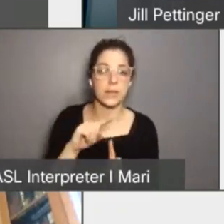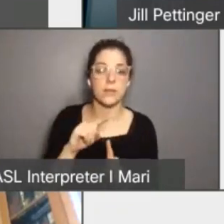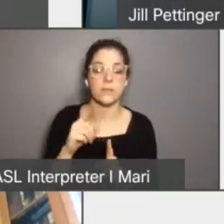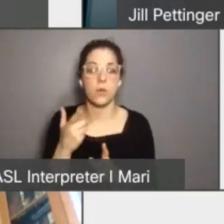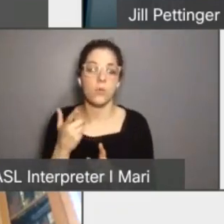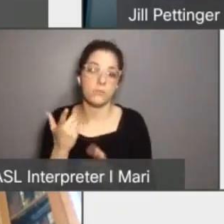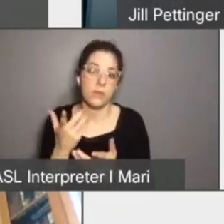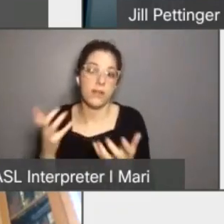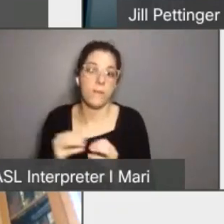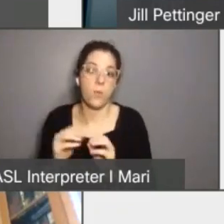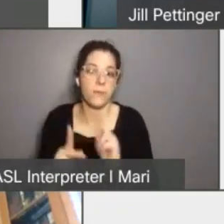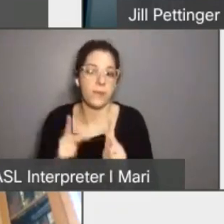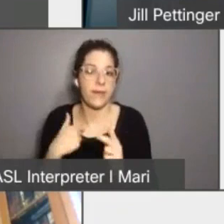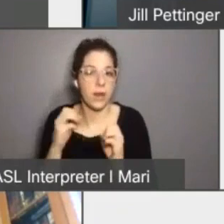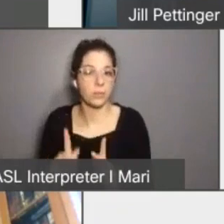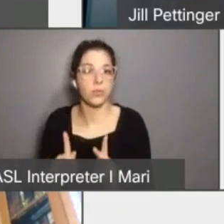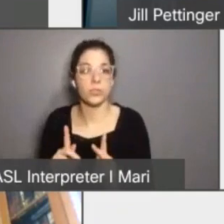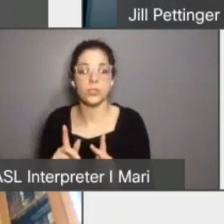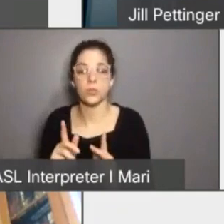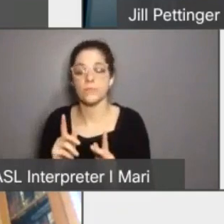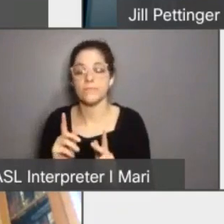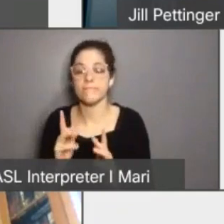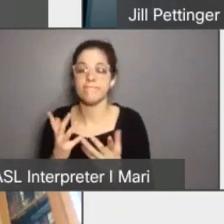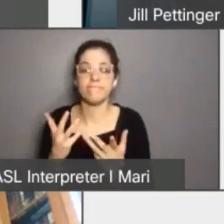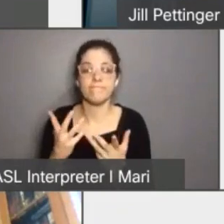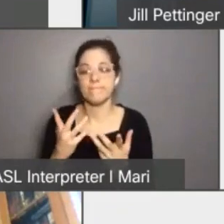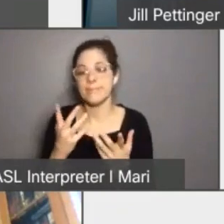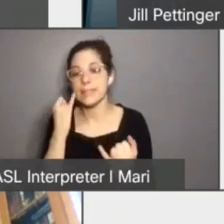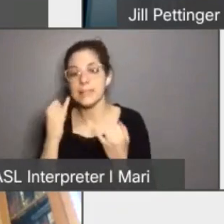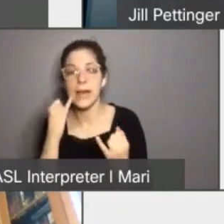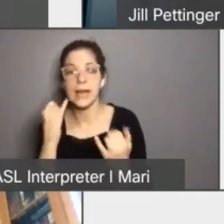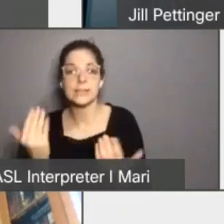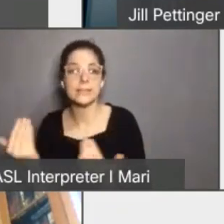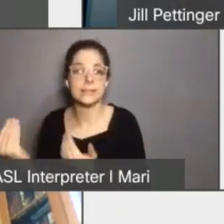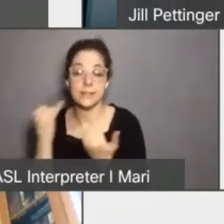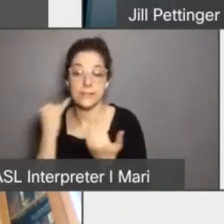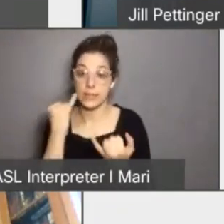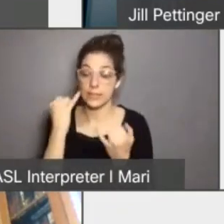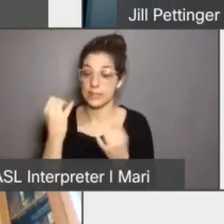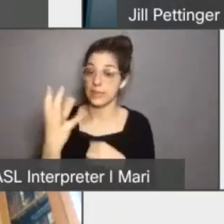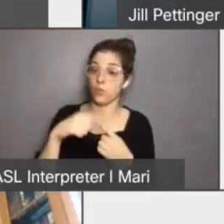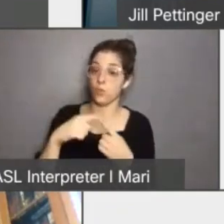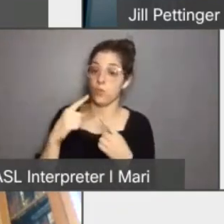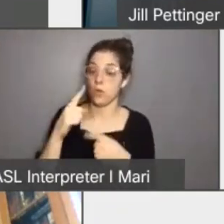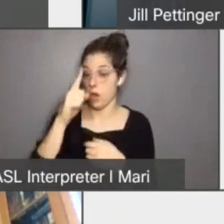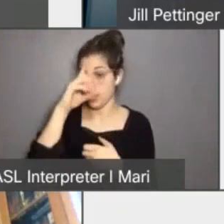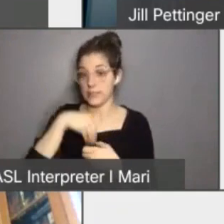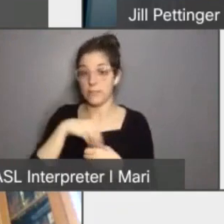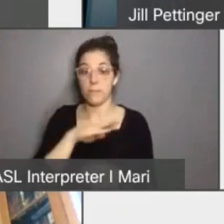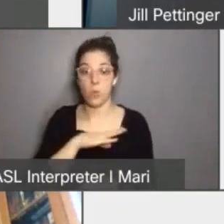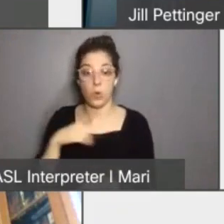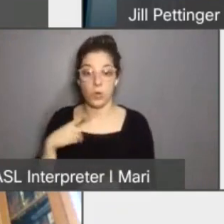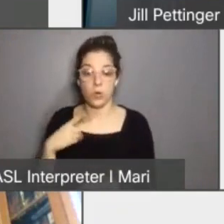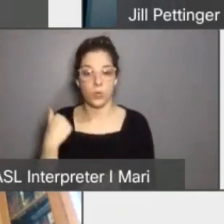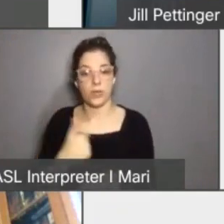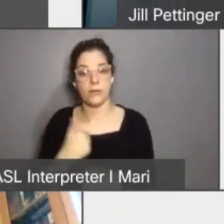a lot more people can have a chance to solicit ideas. Perhaps if we can get ideas sent in to the Autism Board, we can perhaps